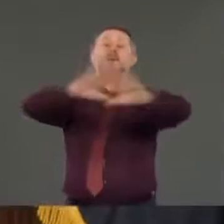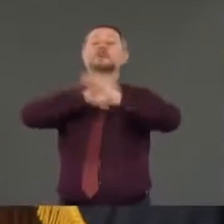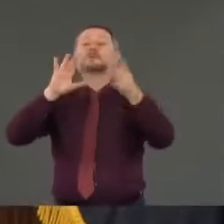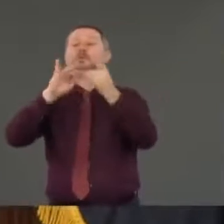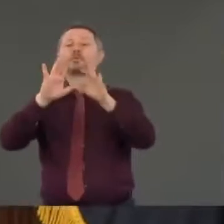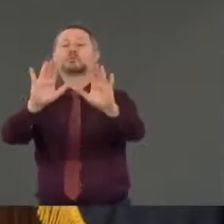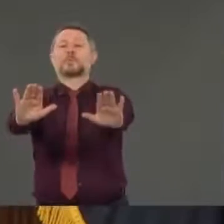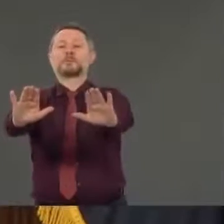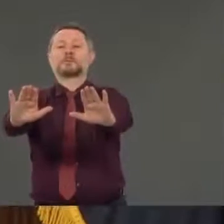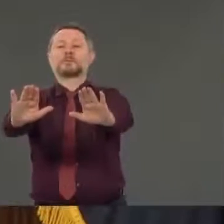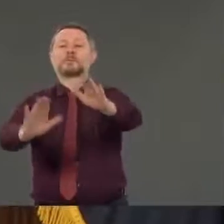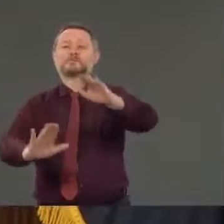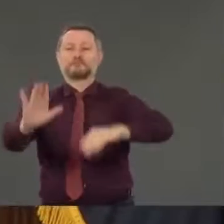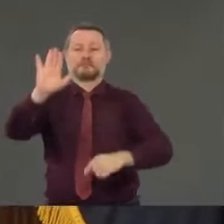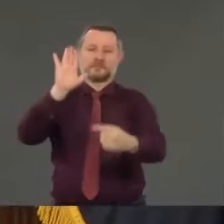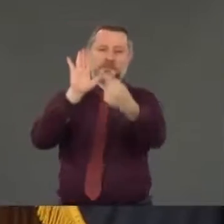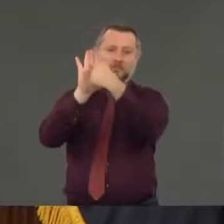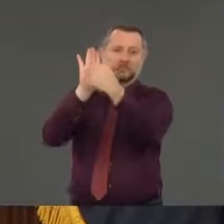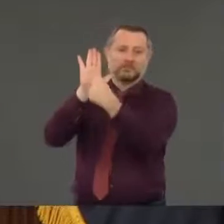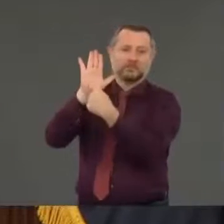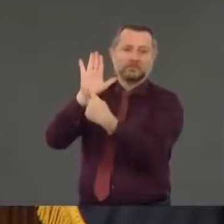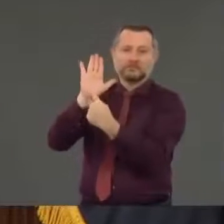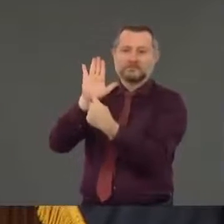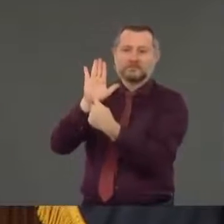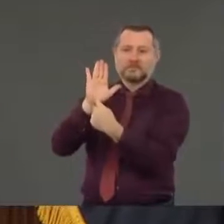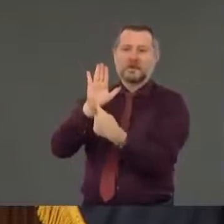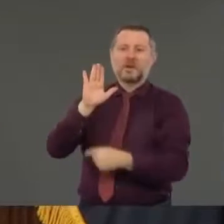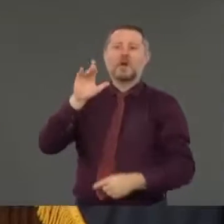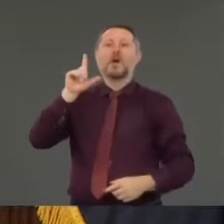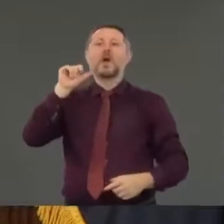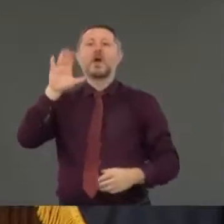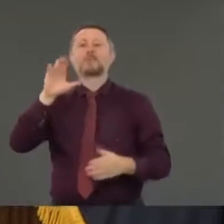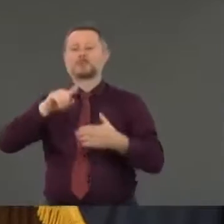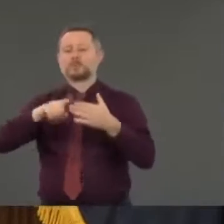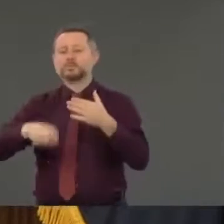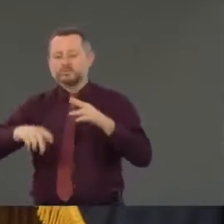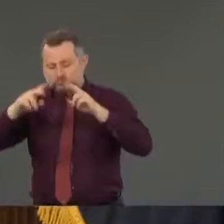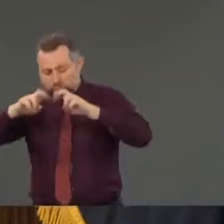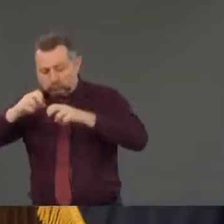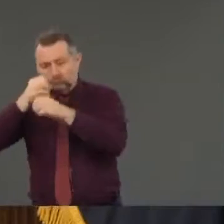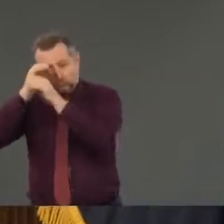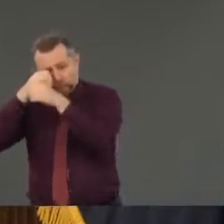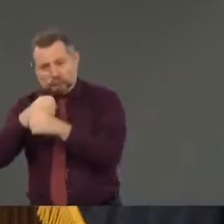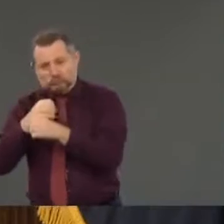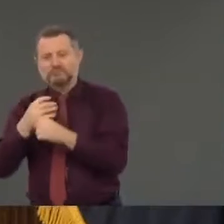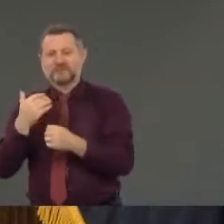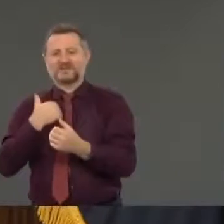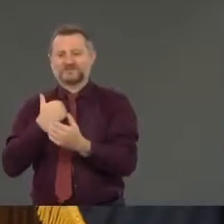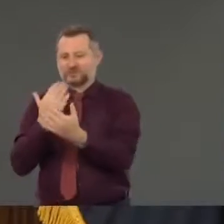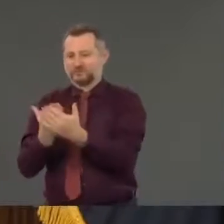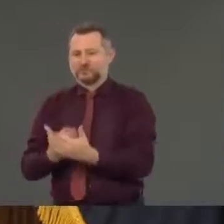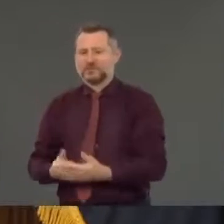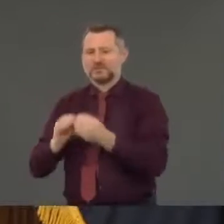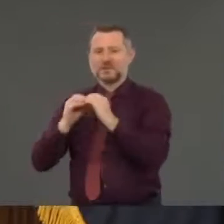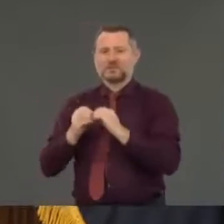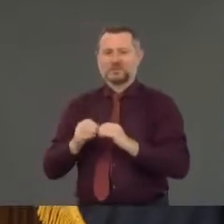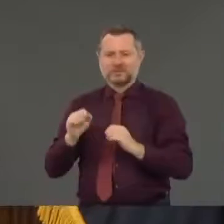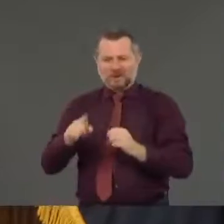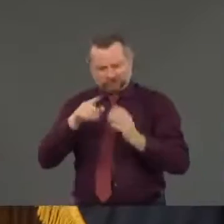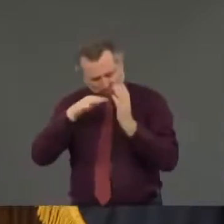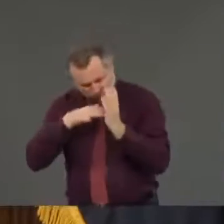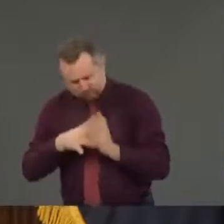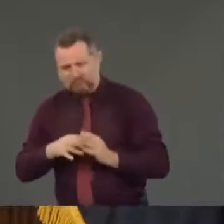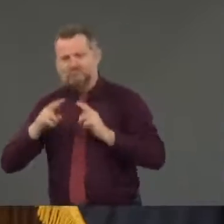know, because we're in the laboratory. And we saw what happened. And you have the numbers, and you can study it. And we